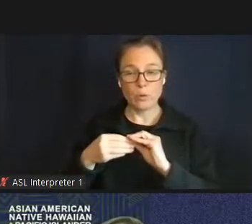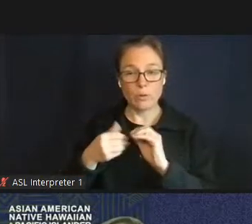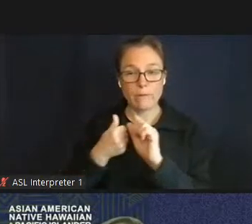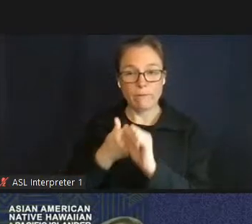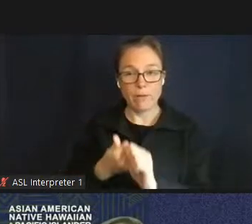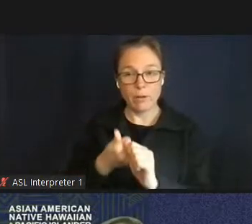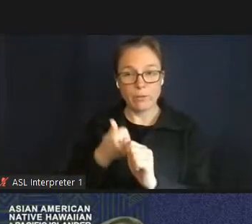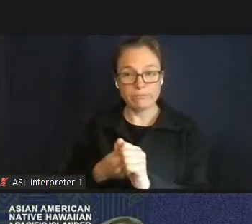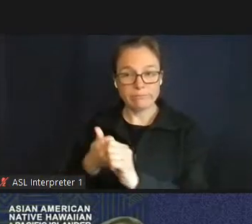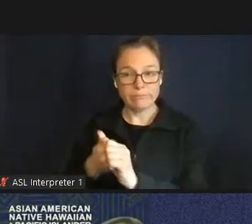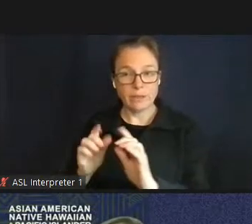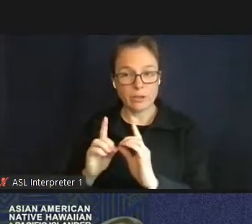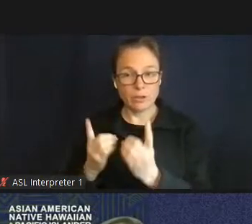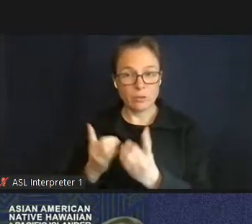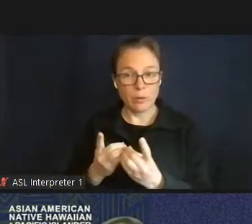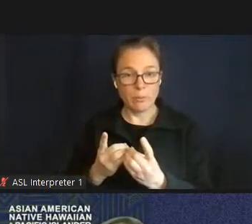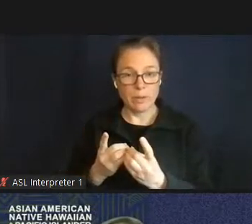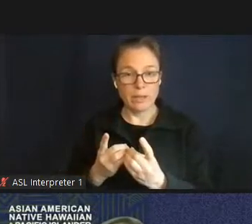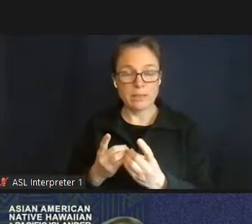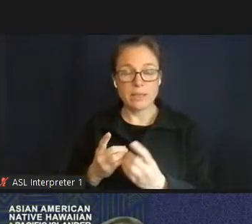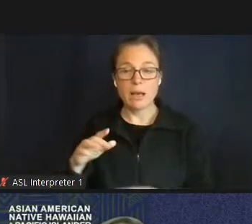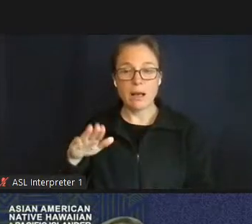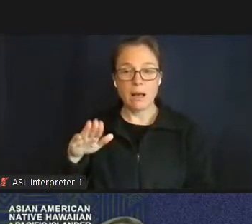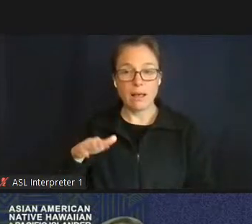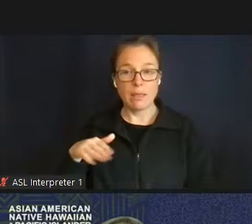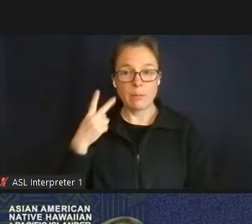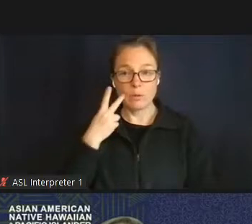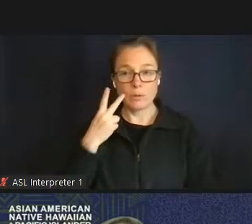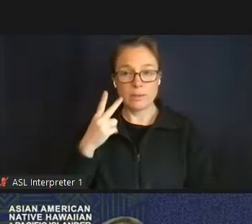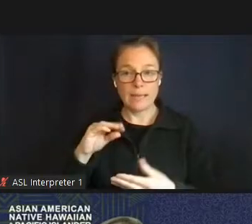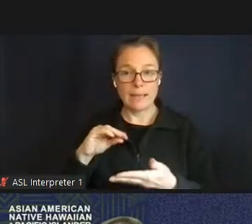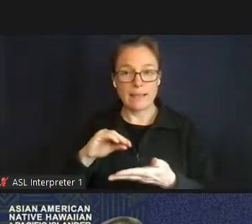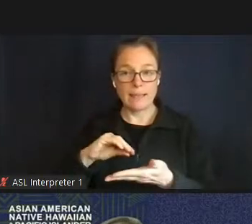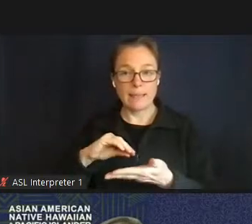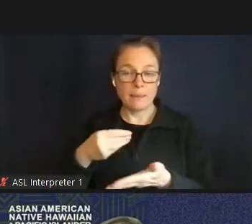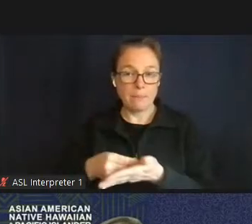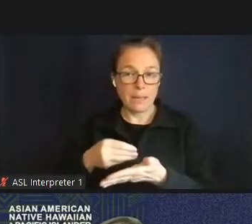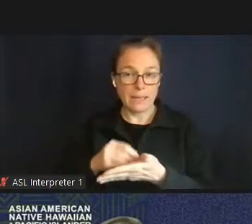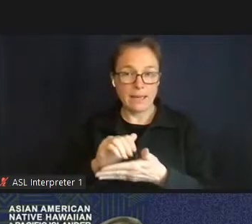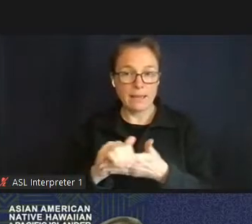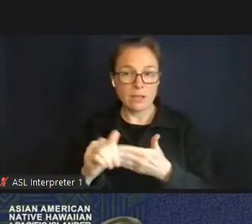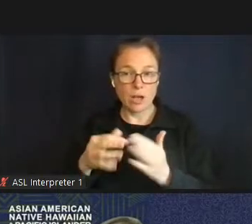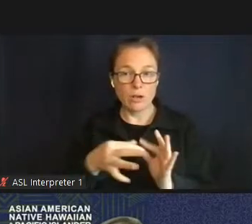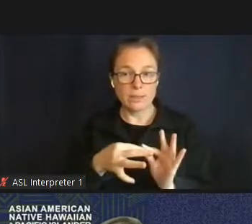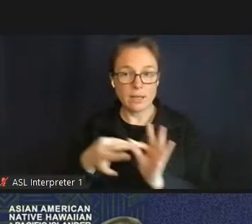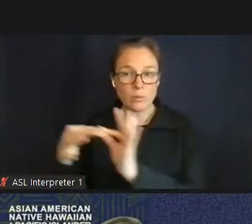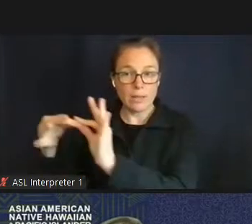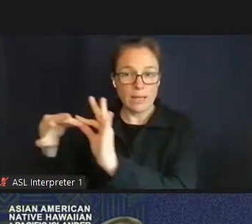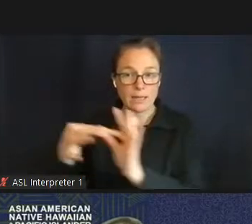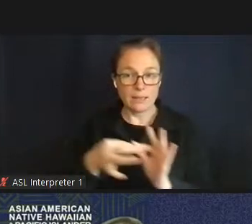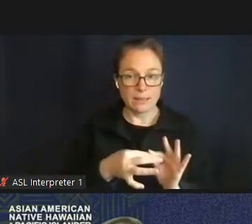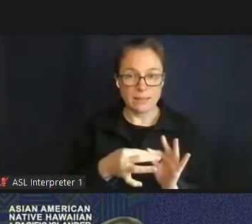the graph on the bottom provides the correlating dollar amount of budget. Next slide, please.